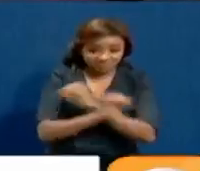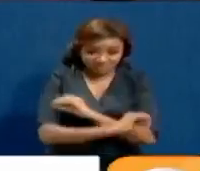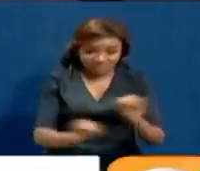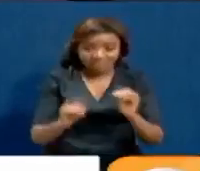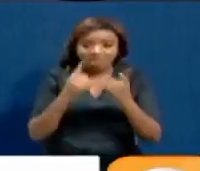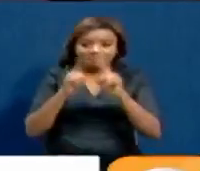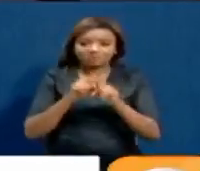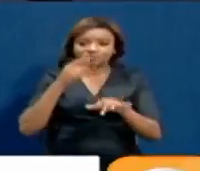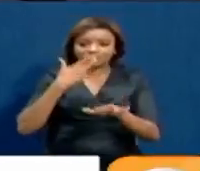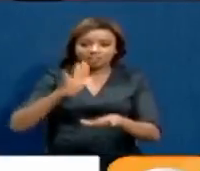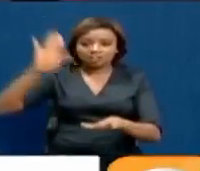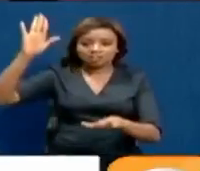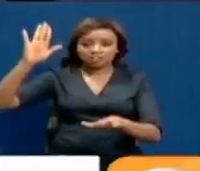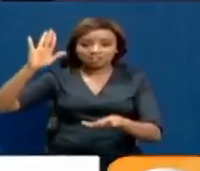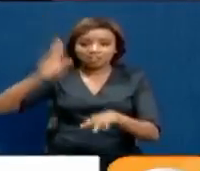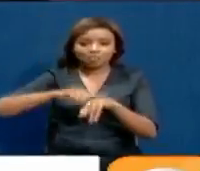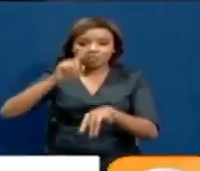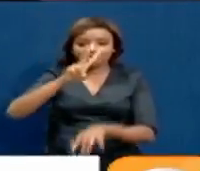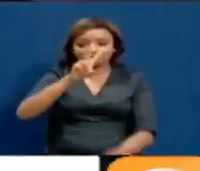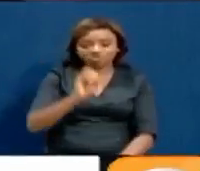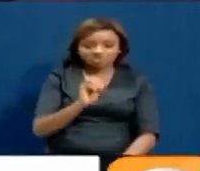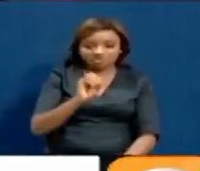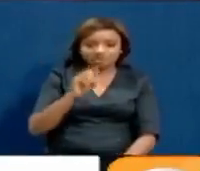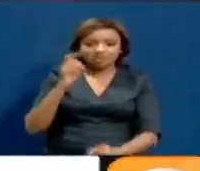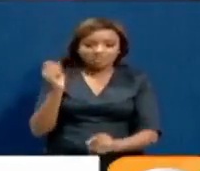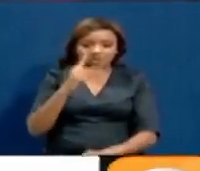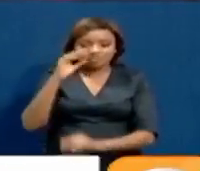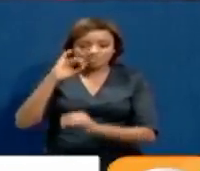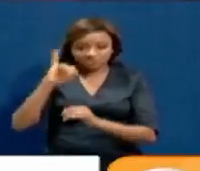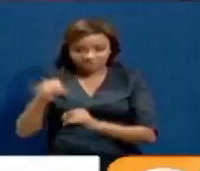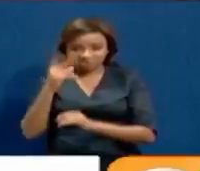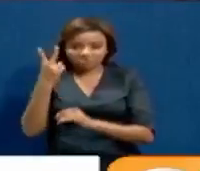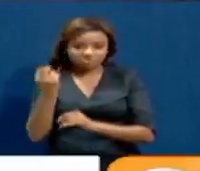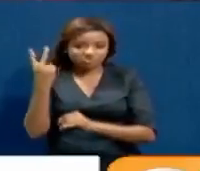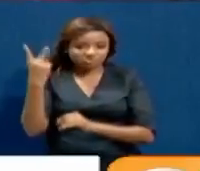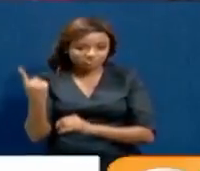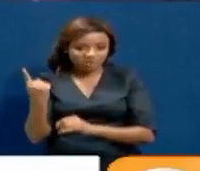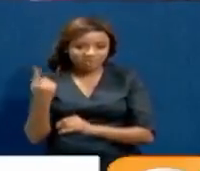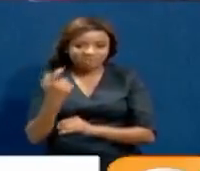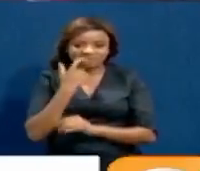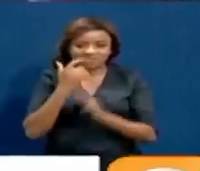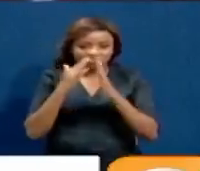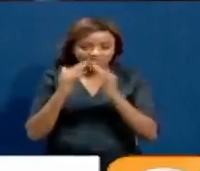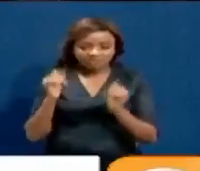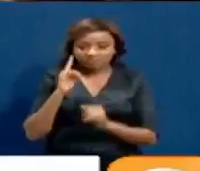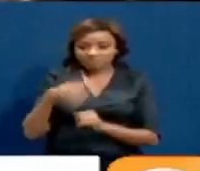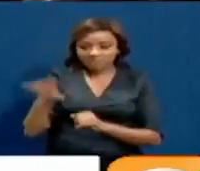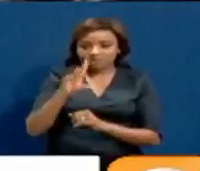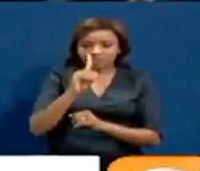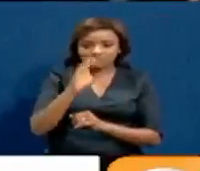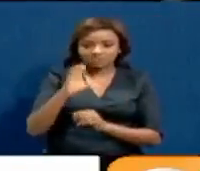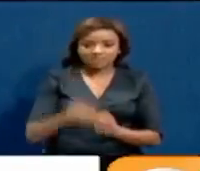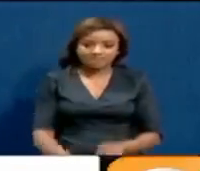officially sworn into office on the 20th of January 2021 on the steps of the Capitol building in Washington,